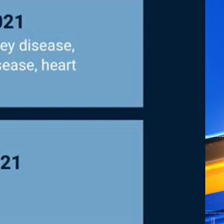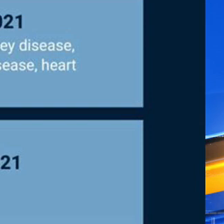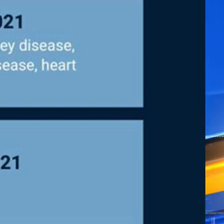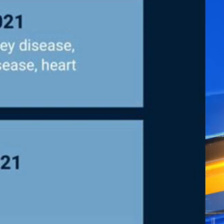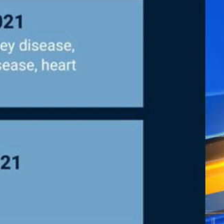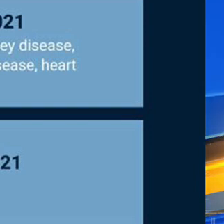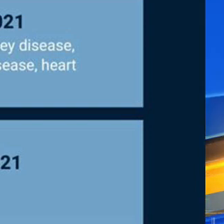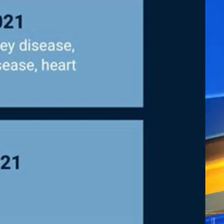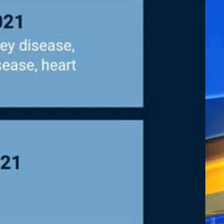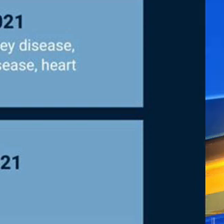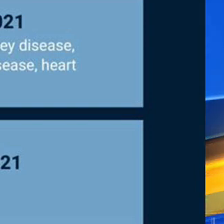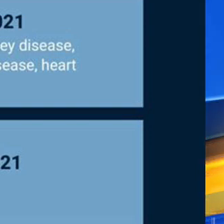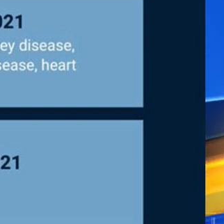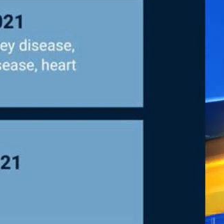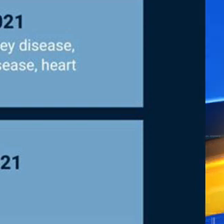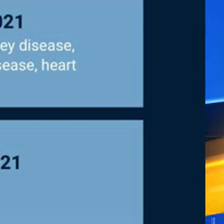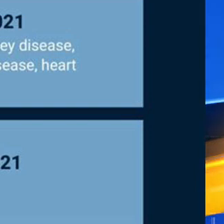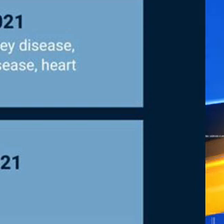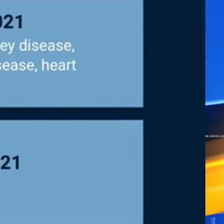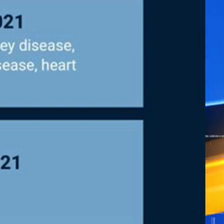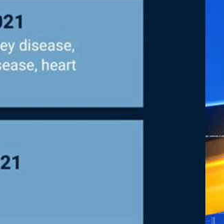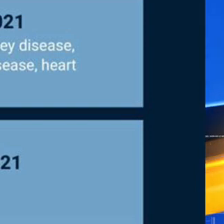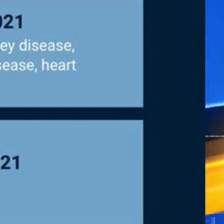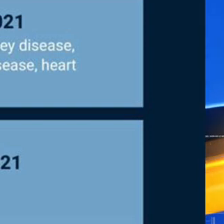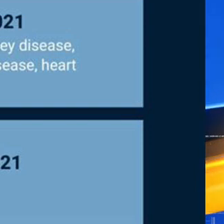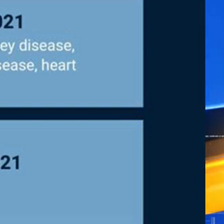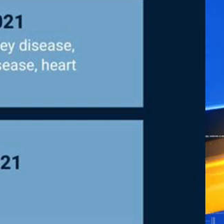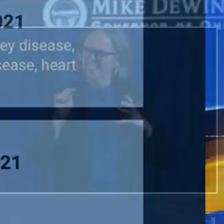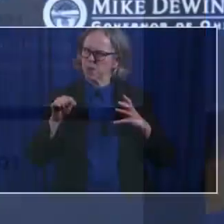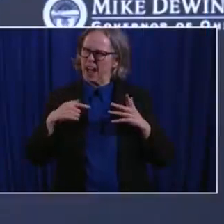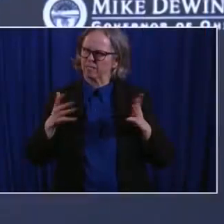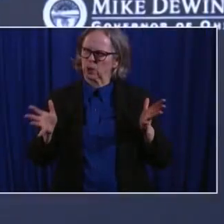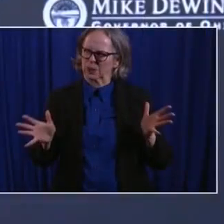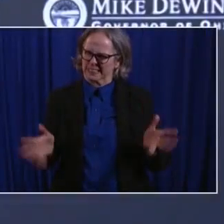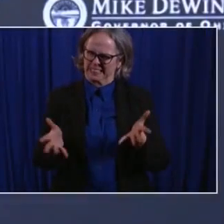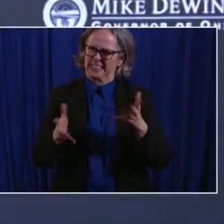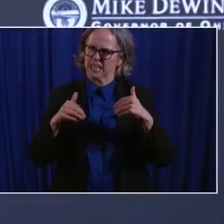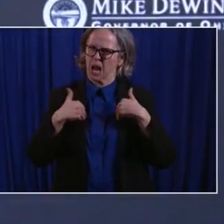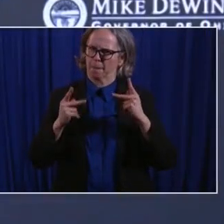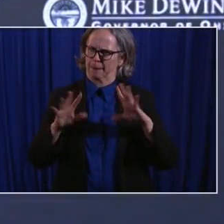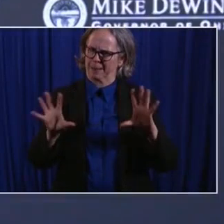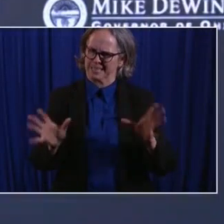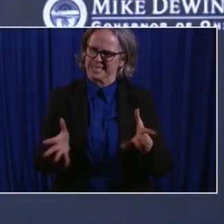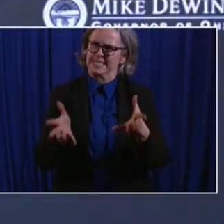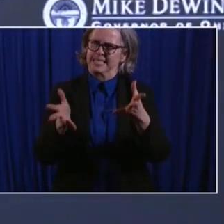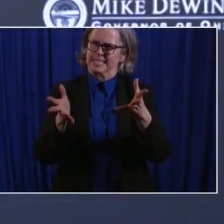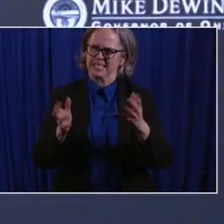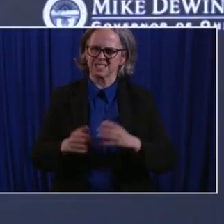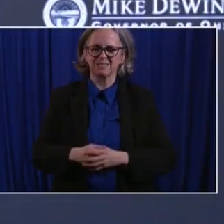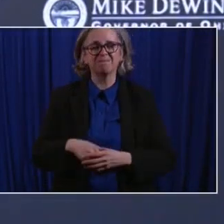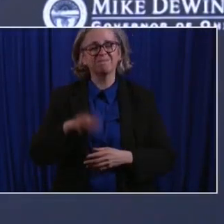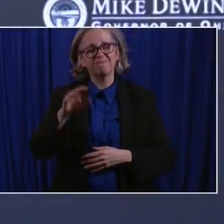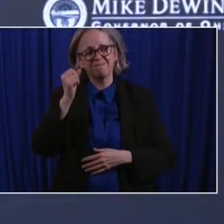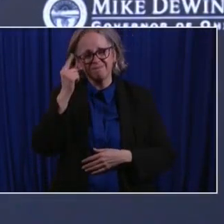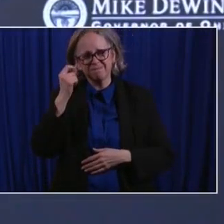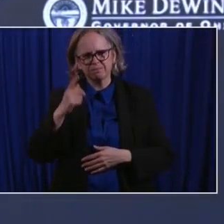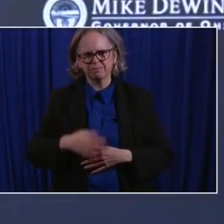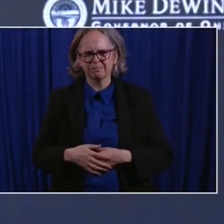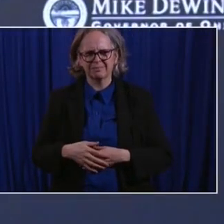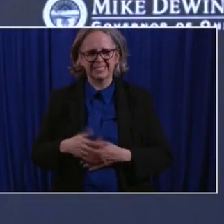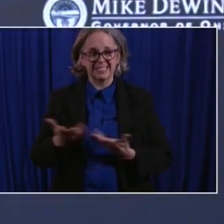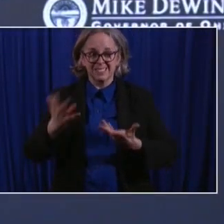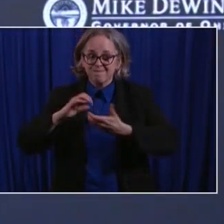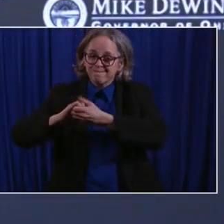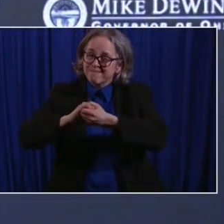depend on them to get it and help slow the spread. We are all in this together. We said this at the beginning, and